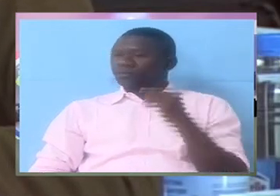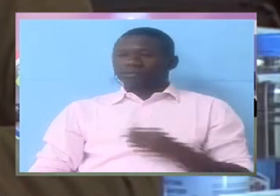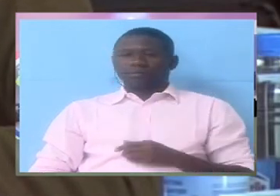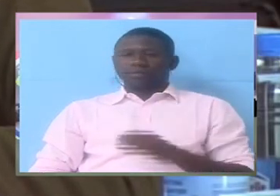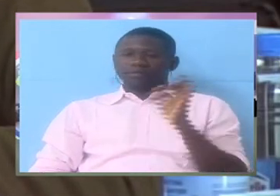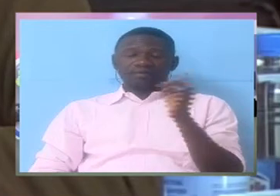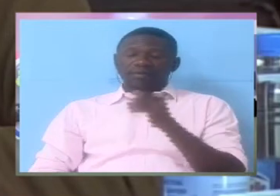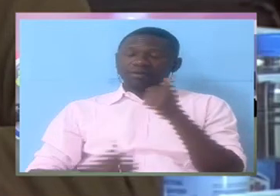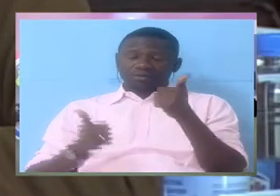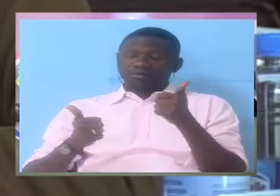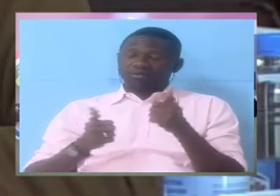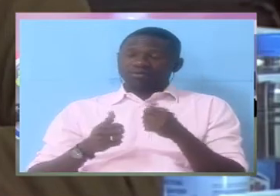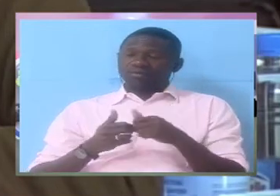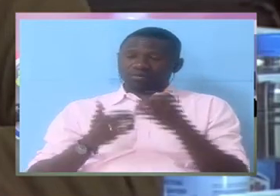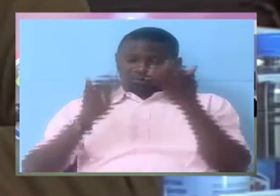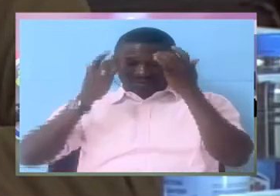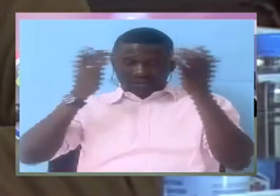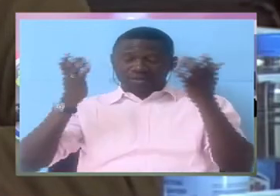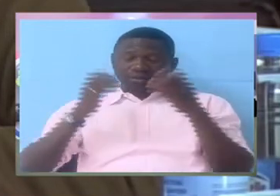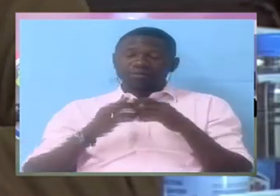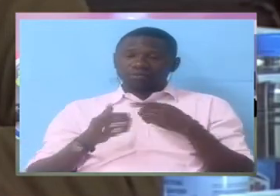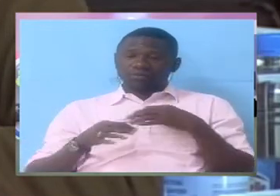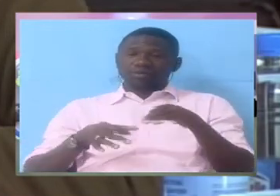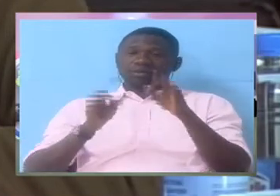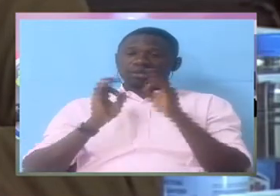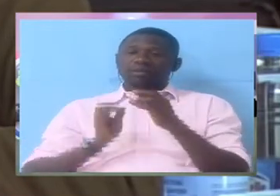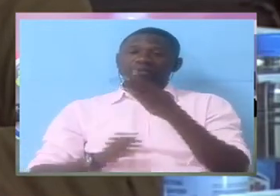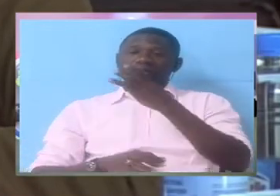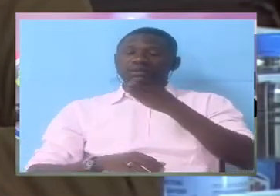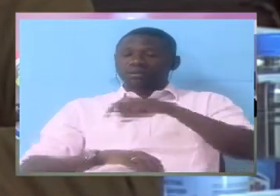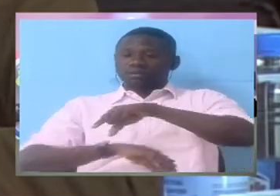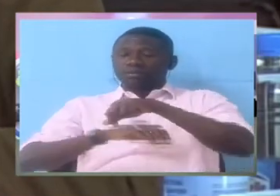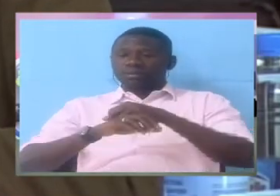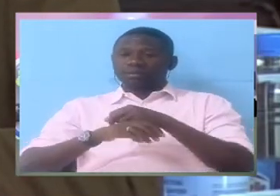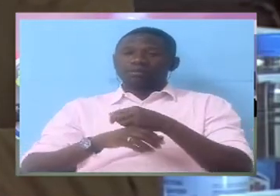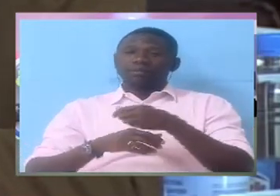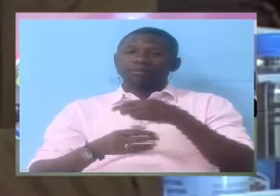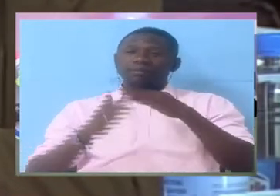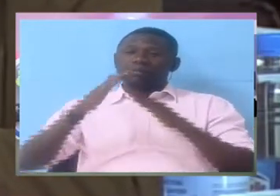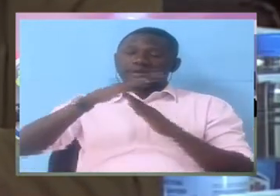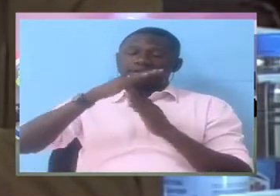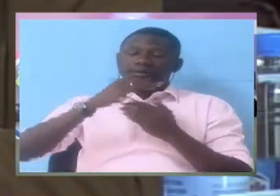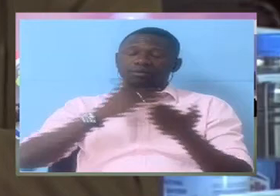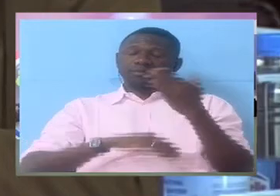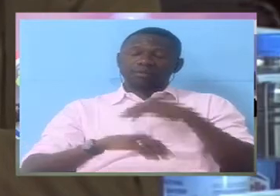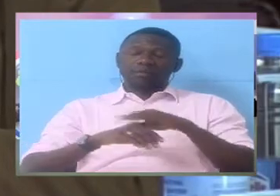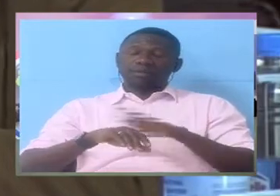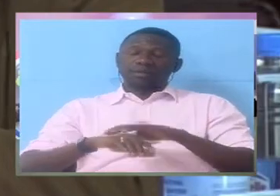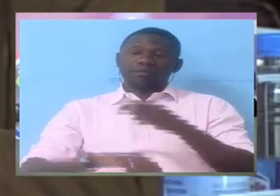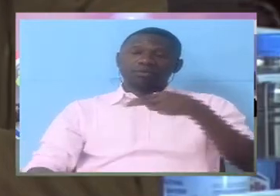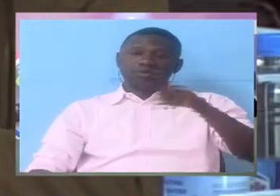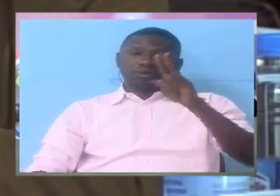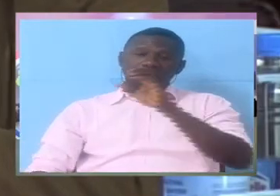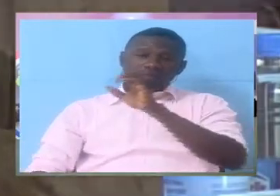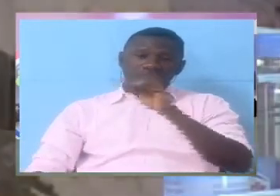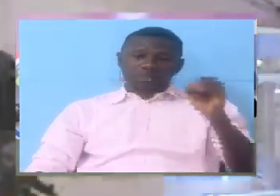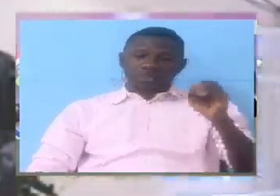versatile background. We'll take a 30-minute break and come back at 12 noon. Meeting is adjourned. Thank you.